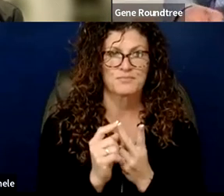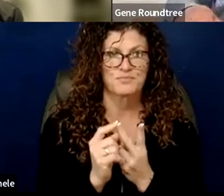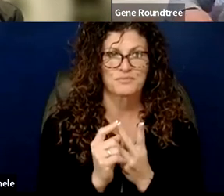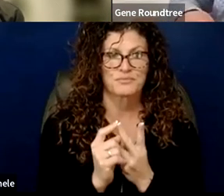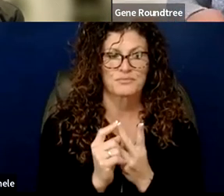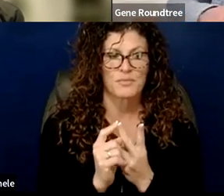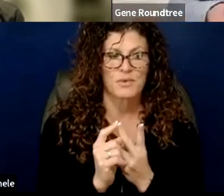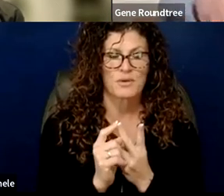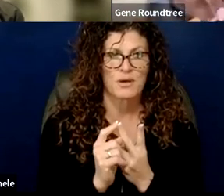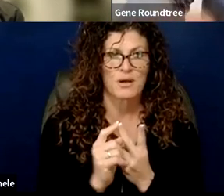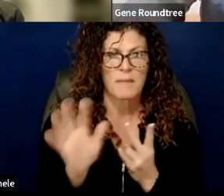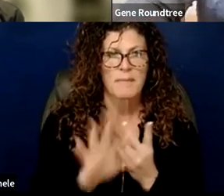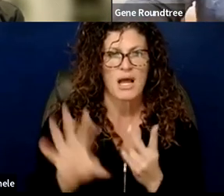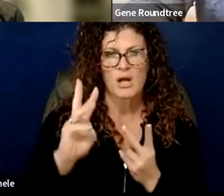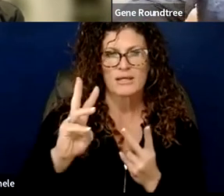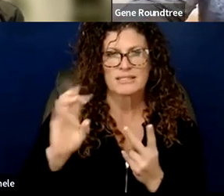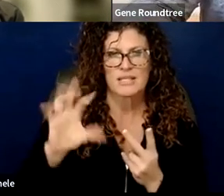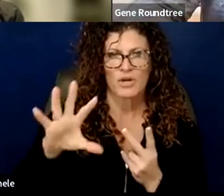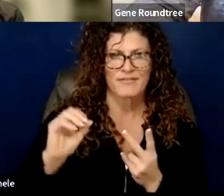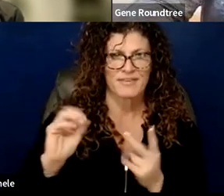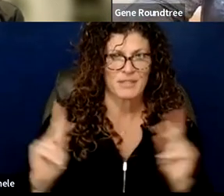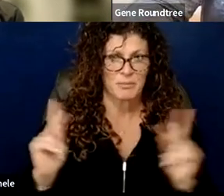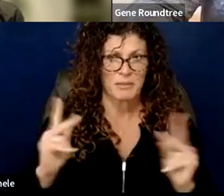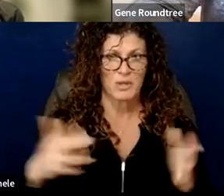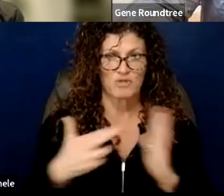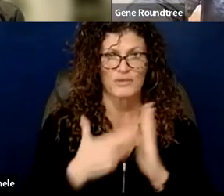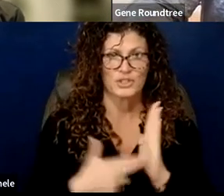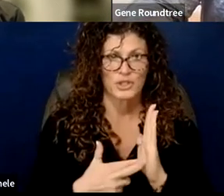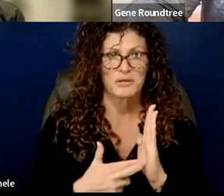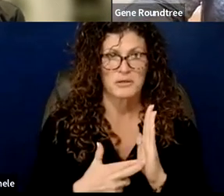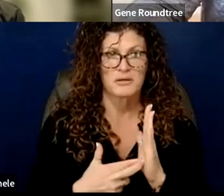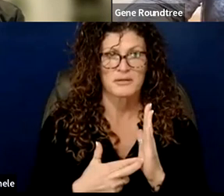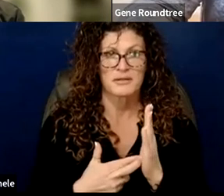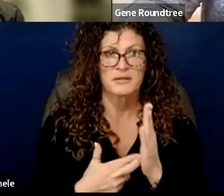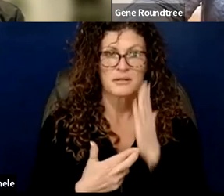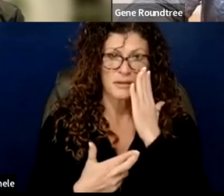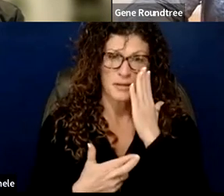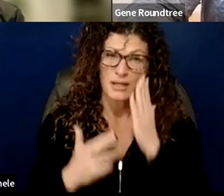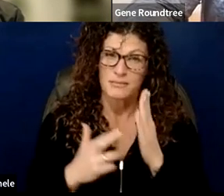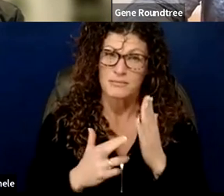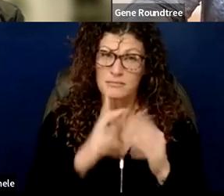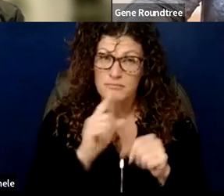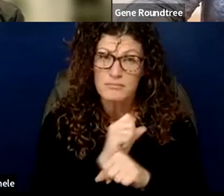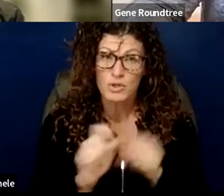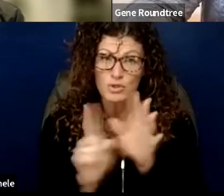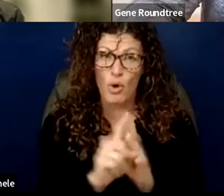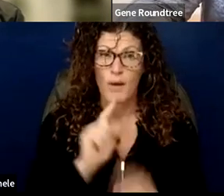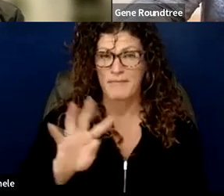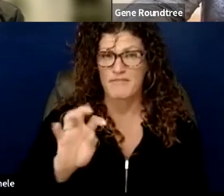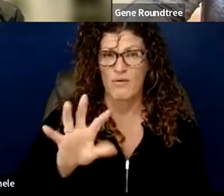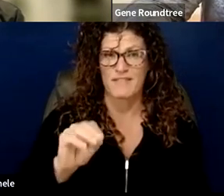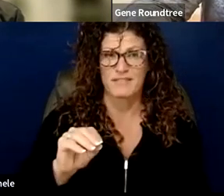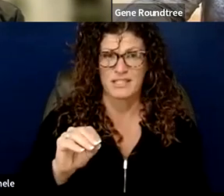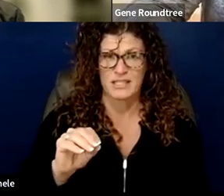We had about 650 folks register and more than 450 attendees across these